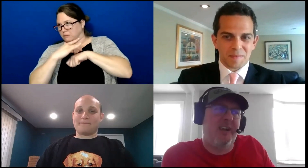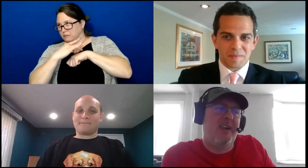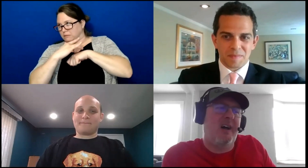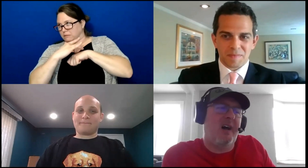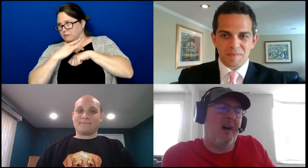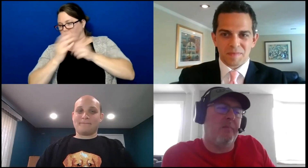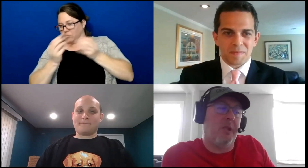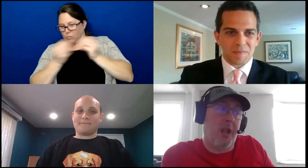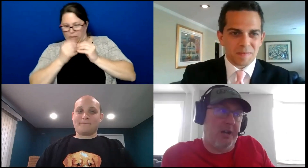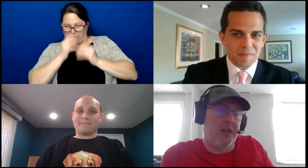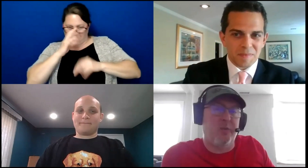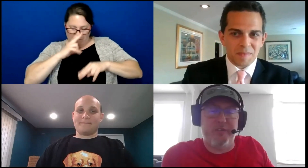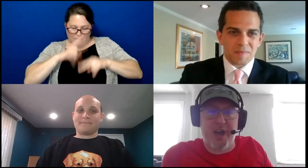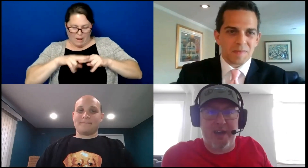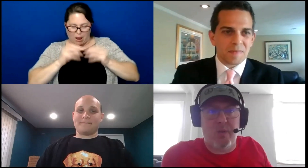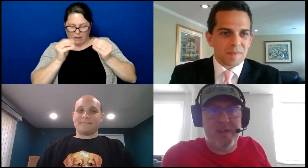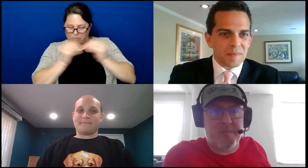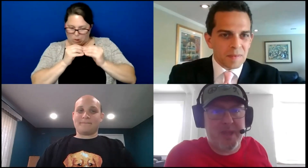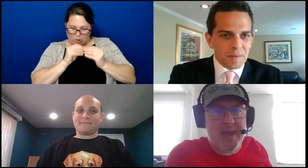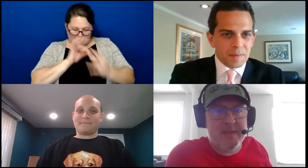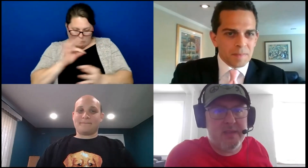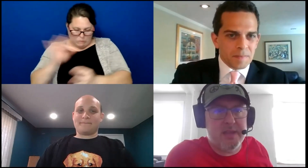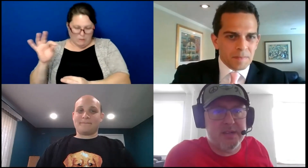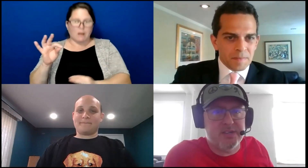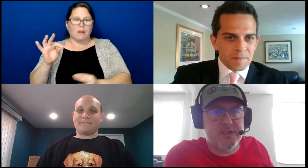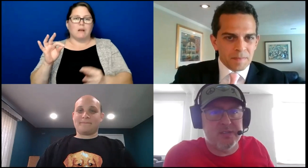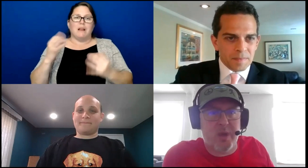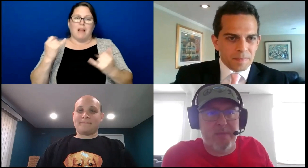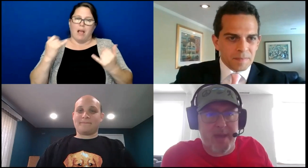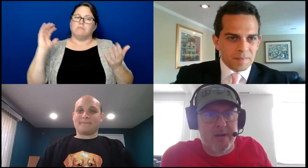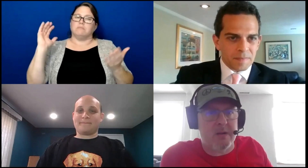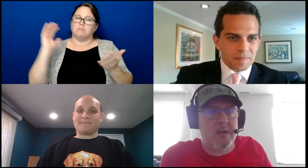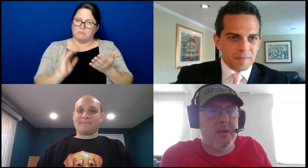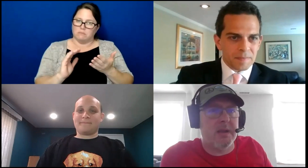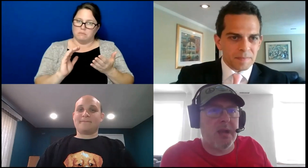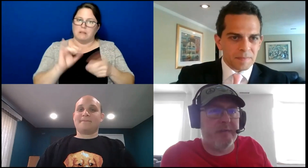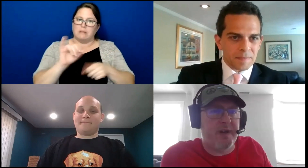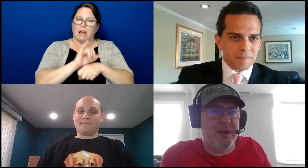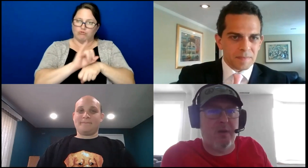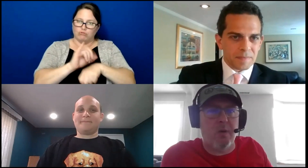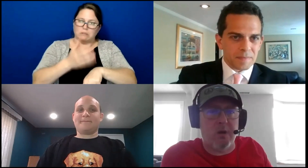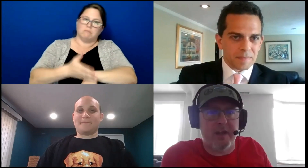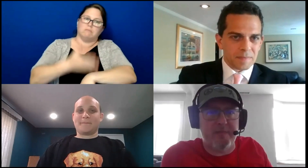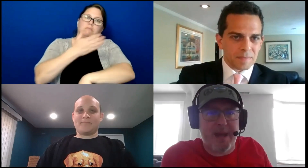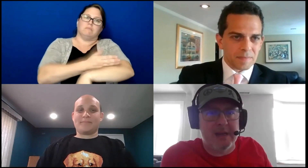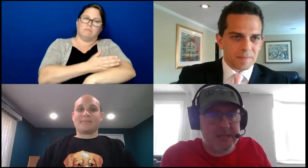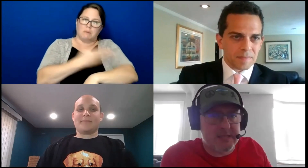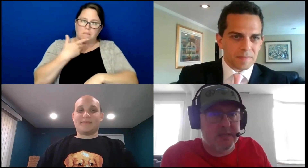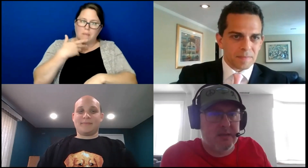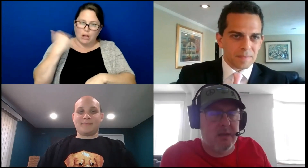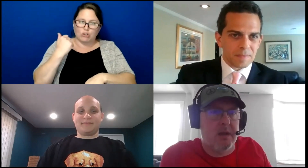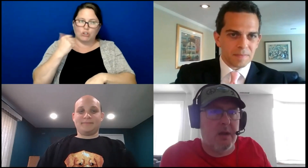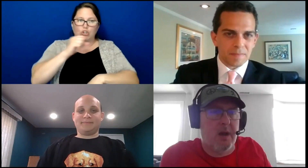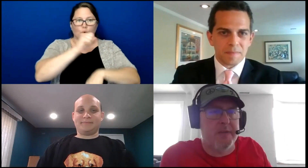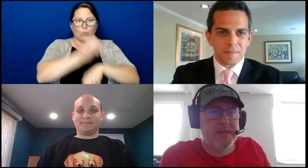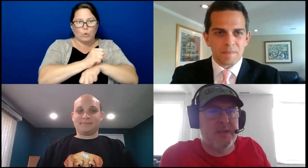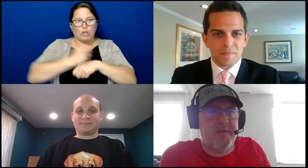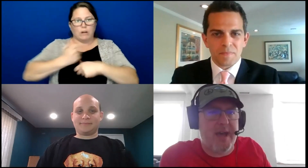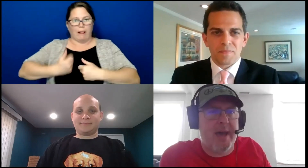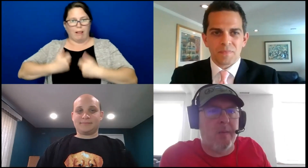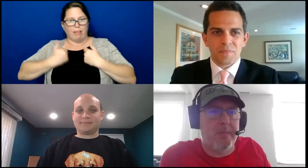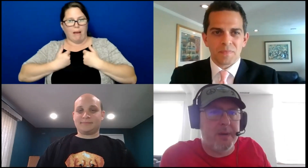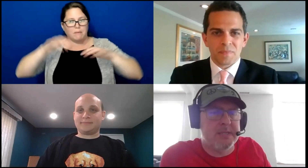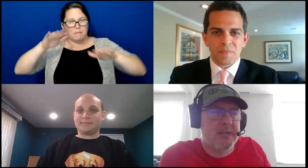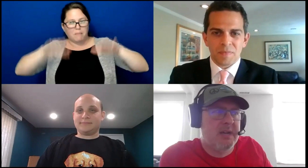polished. Luckily, we've gotten away from that. The industry is way better at kind of finding a work-life balance on this